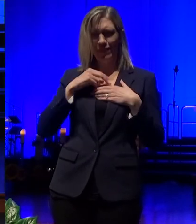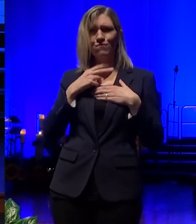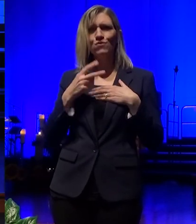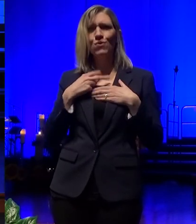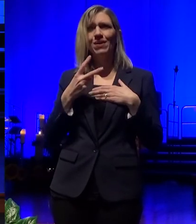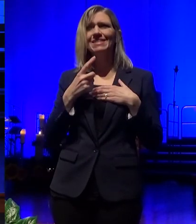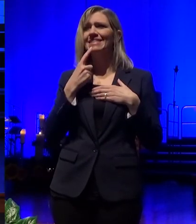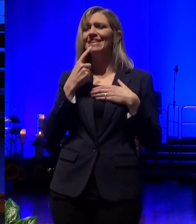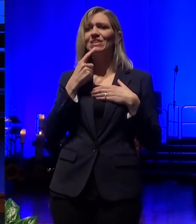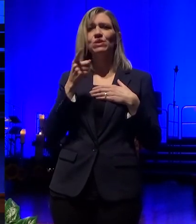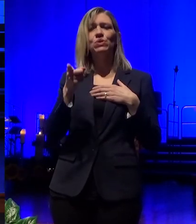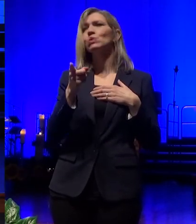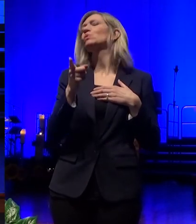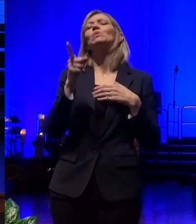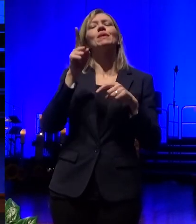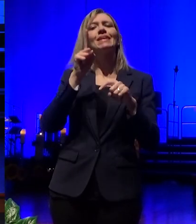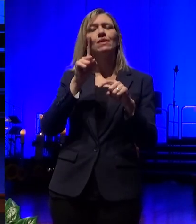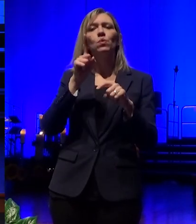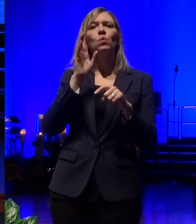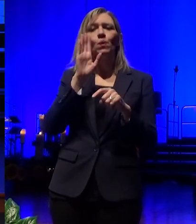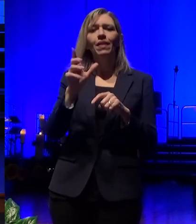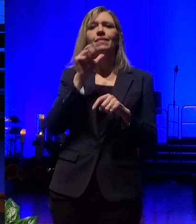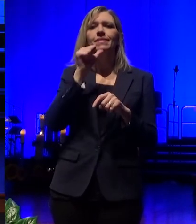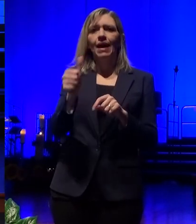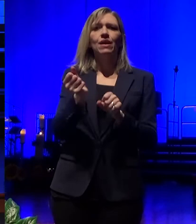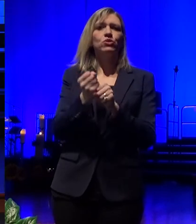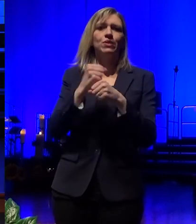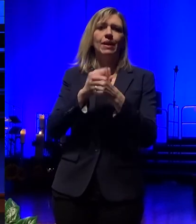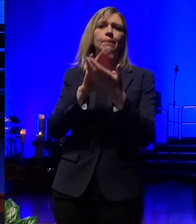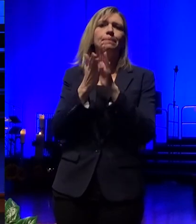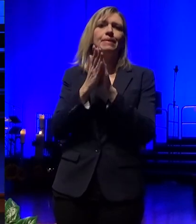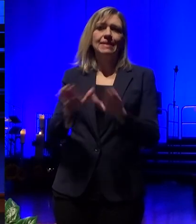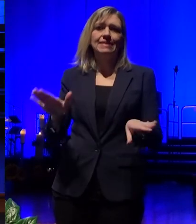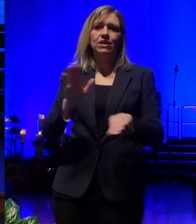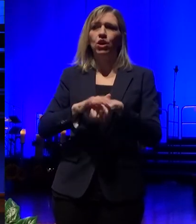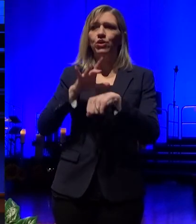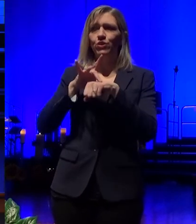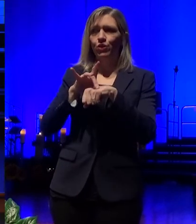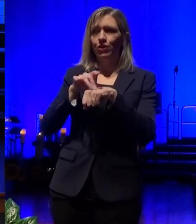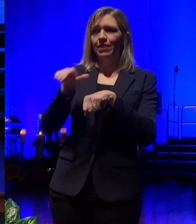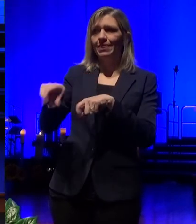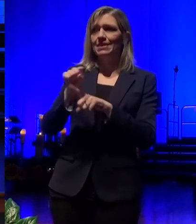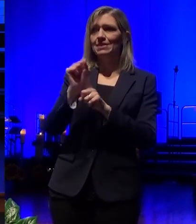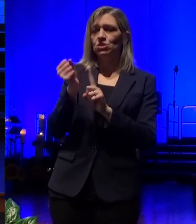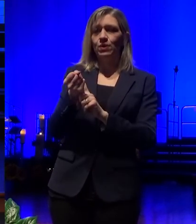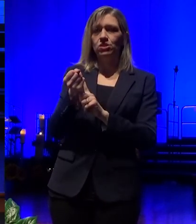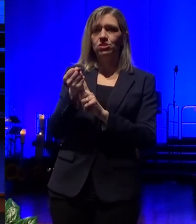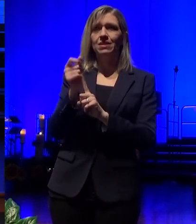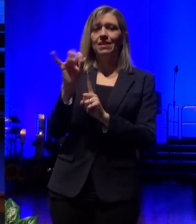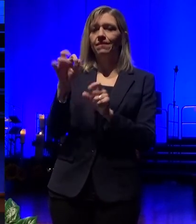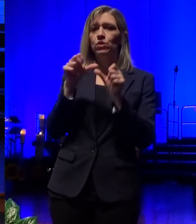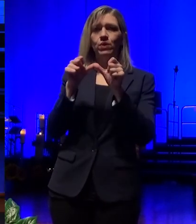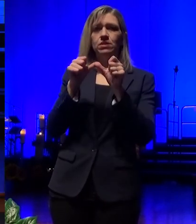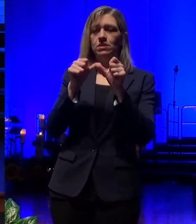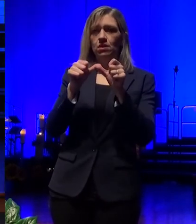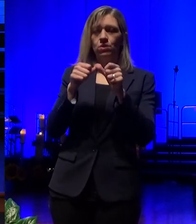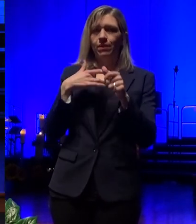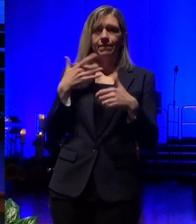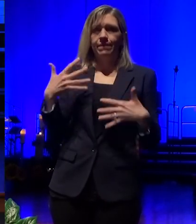you will not create peace on earth in this situation by continuing to fall into